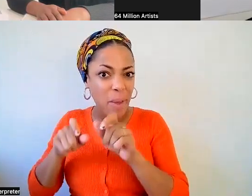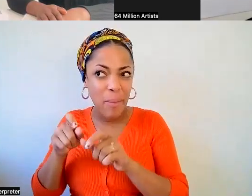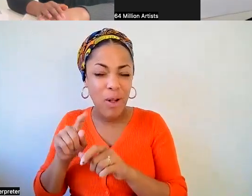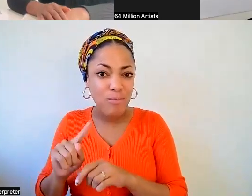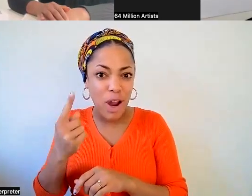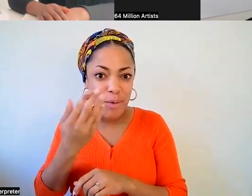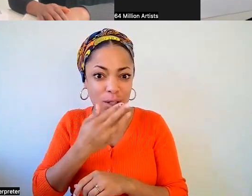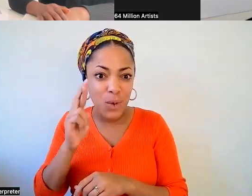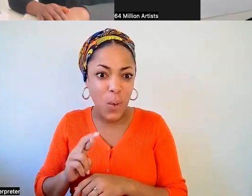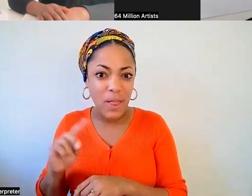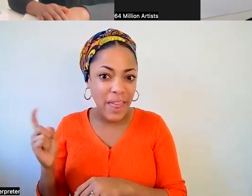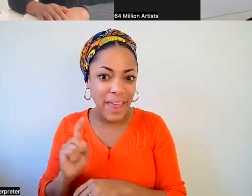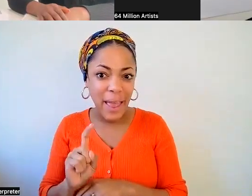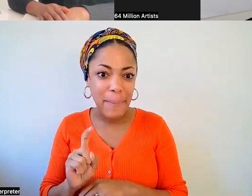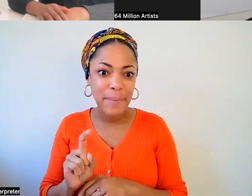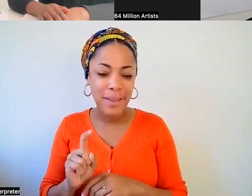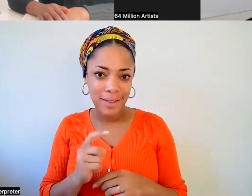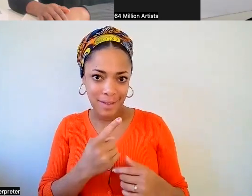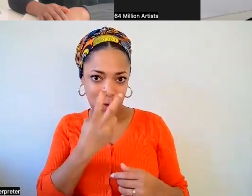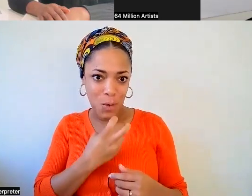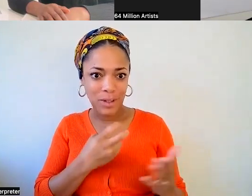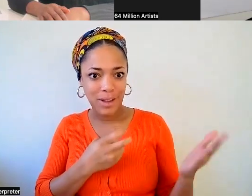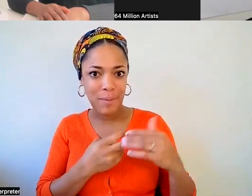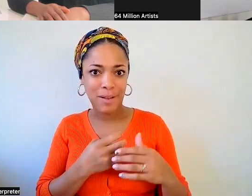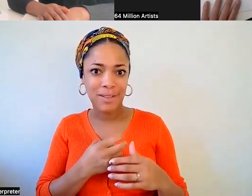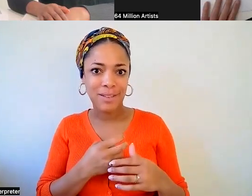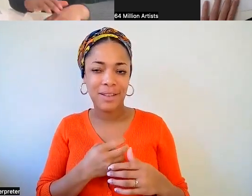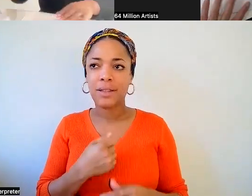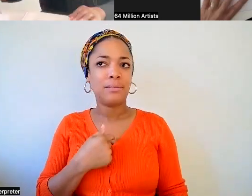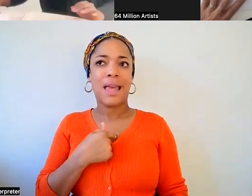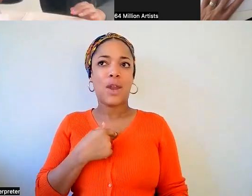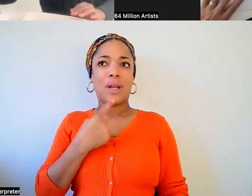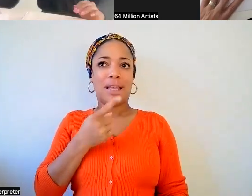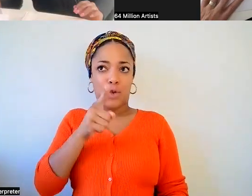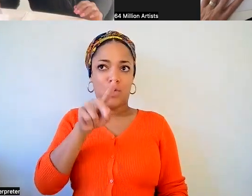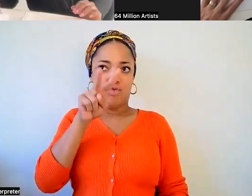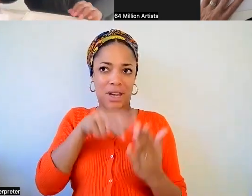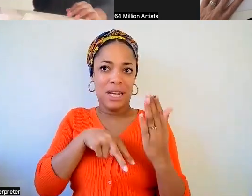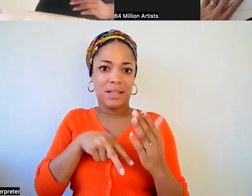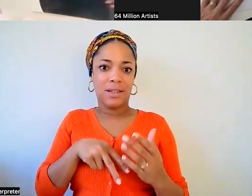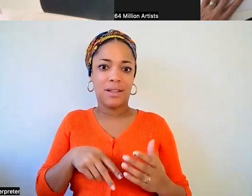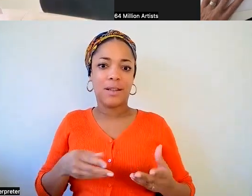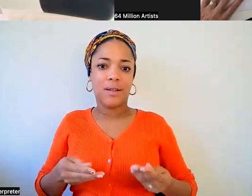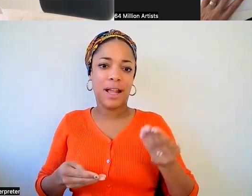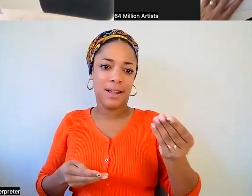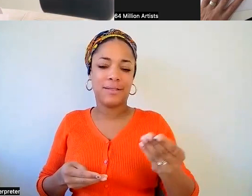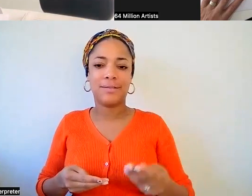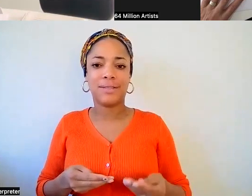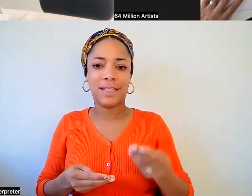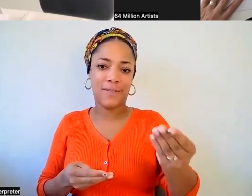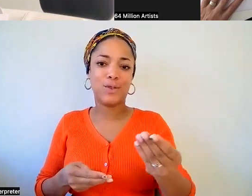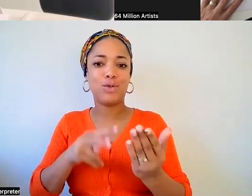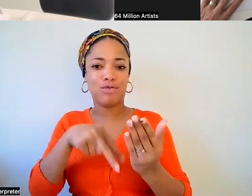you? Oh. Who's going to read it? You. I can. Right, okay. Oh, I can read it. So, yeah, right. Here